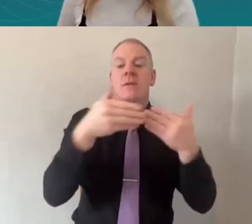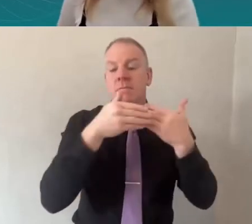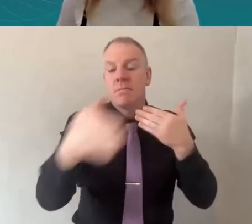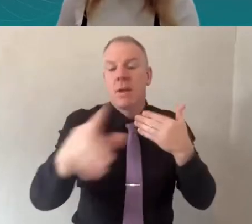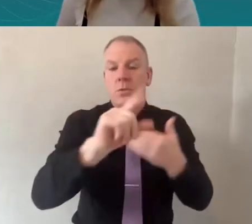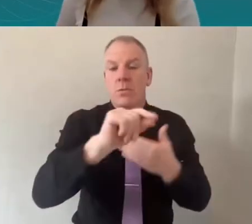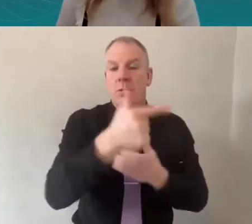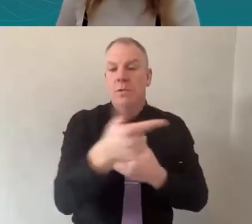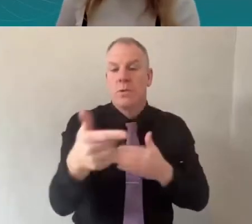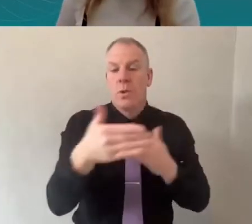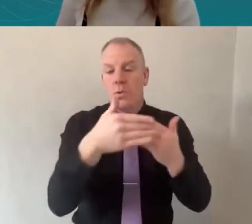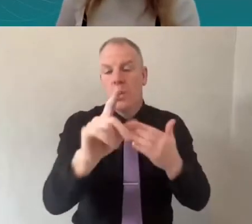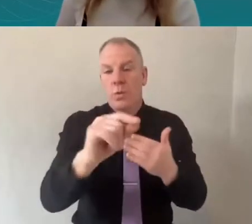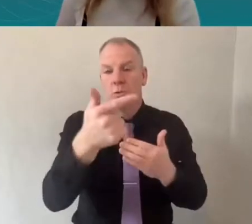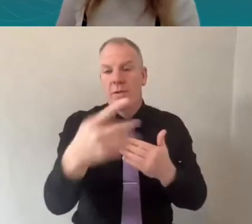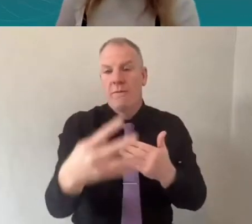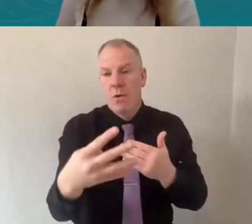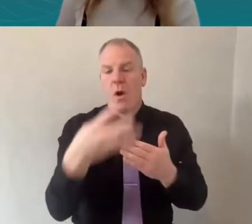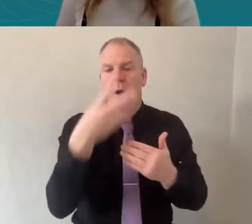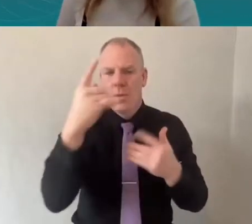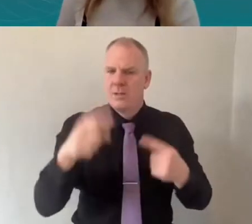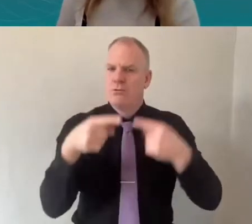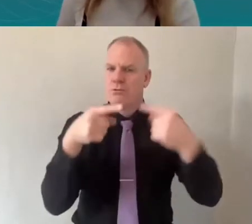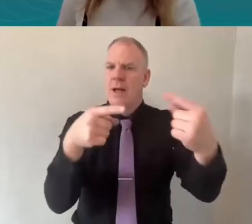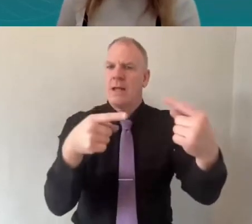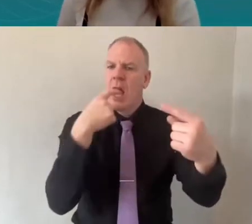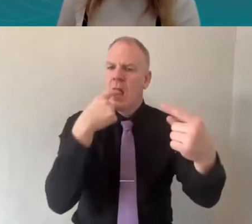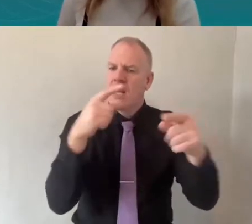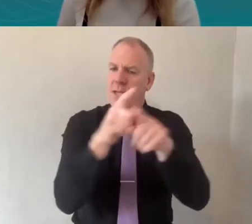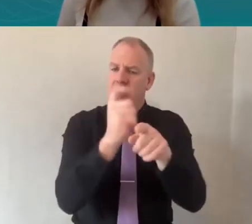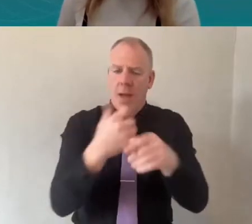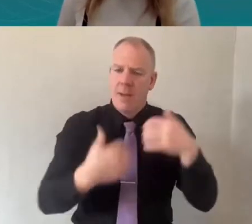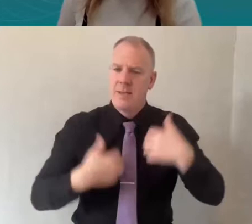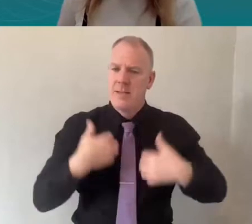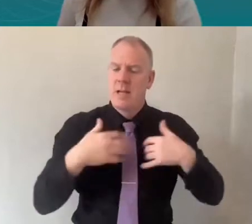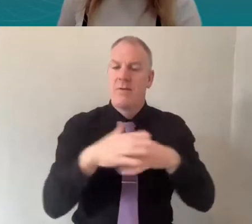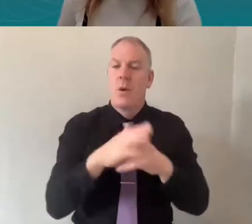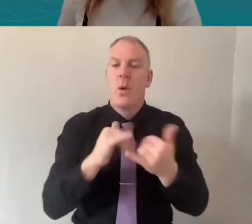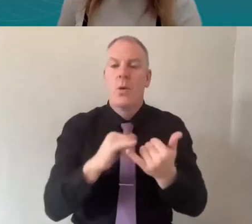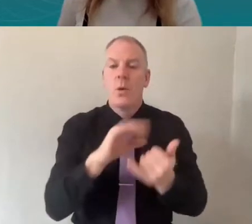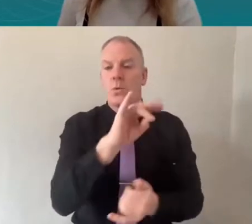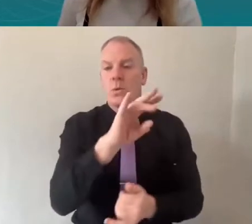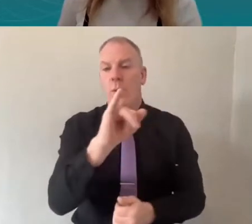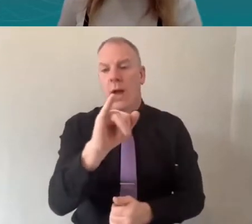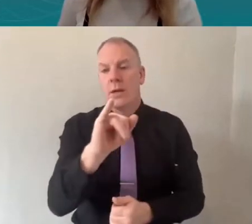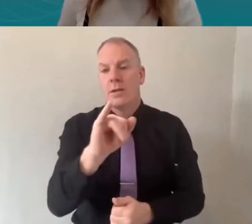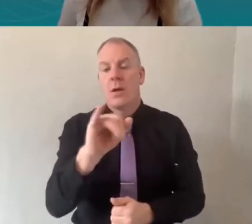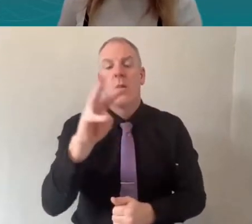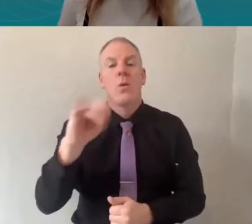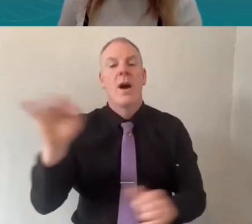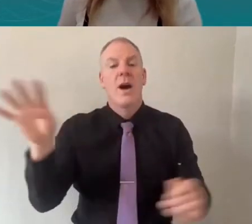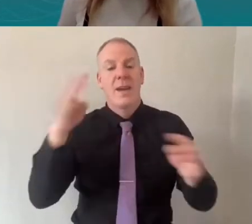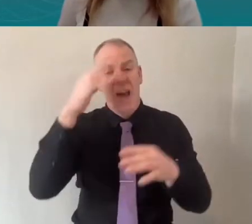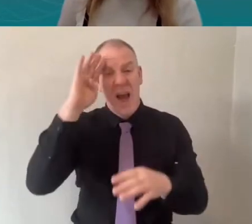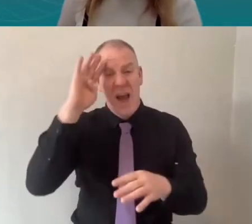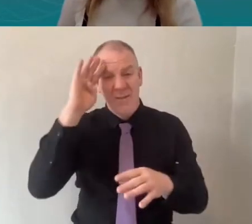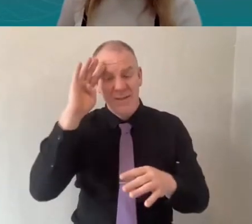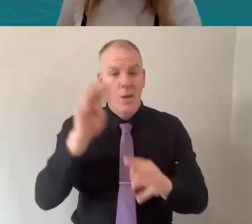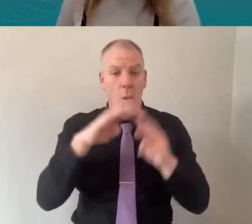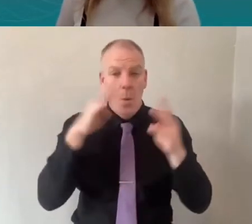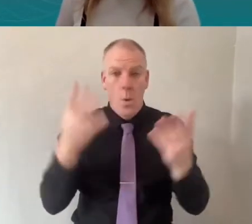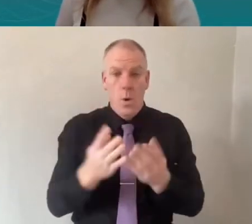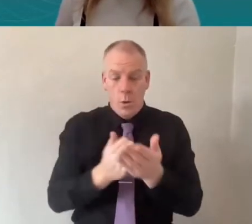challenging, but I believe it will also be an exciting time for QQI. As Ireland and the world continue to battle with the